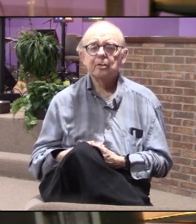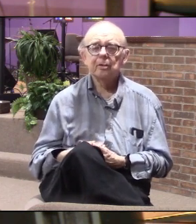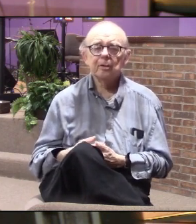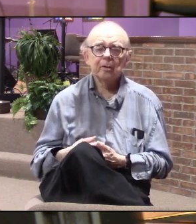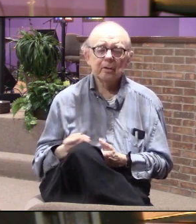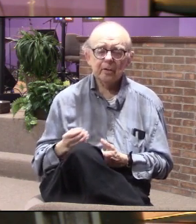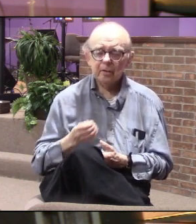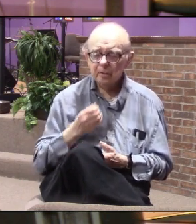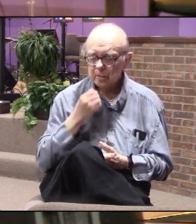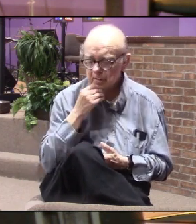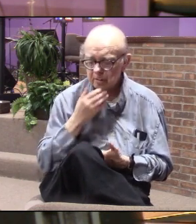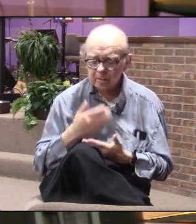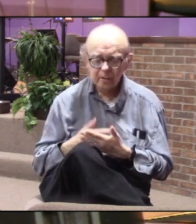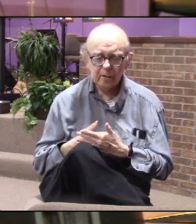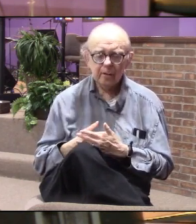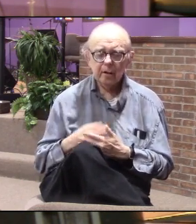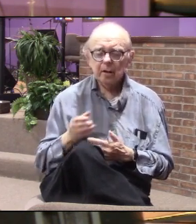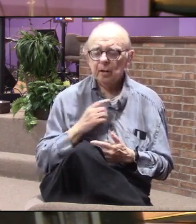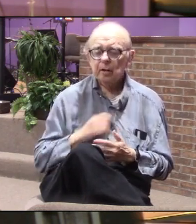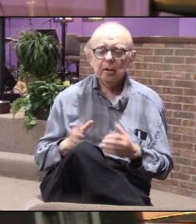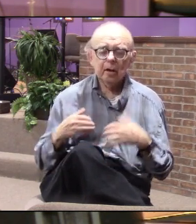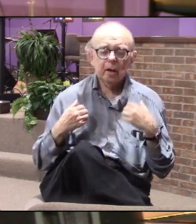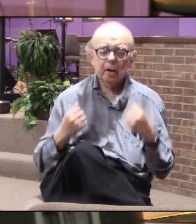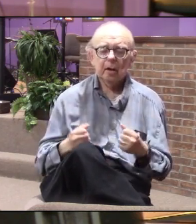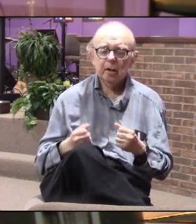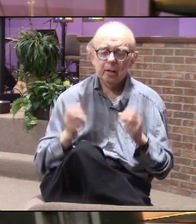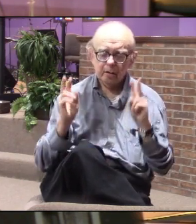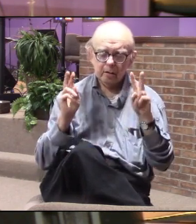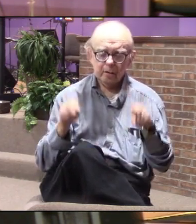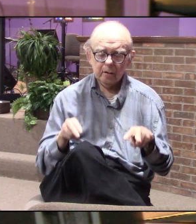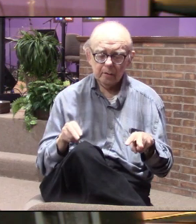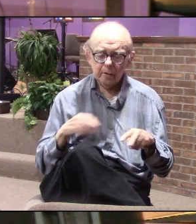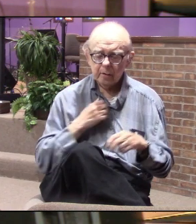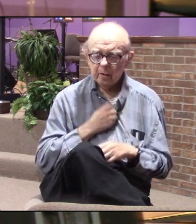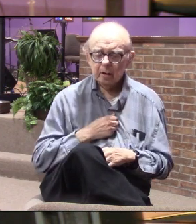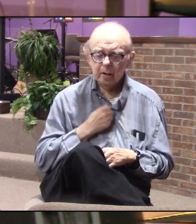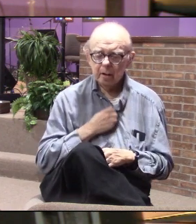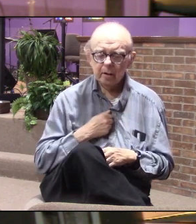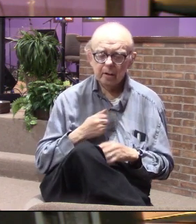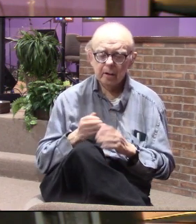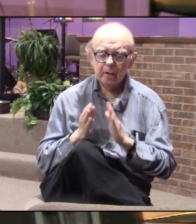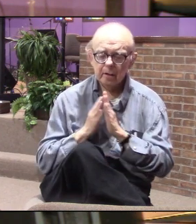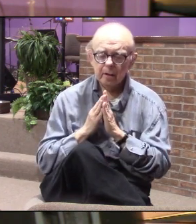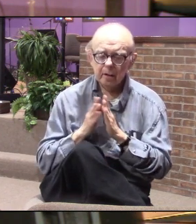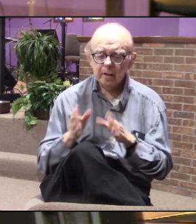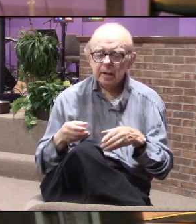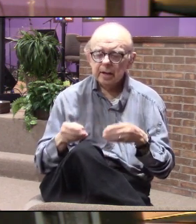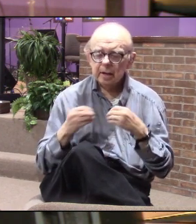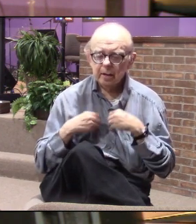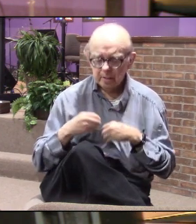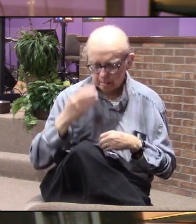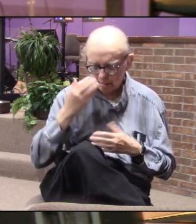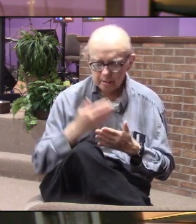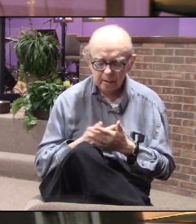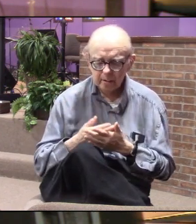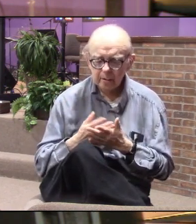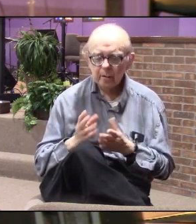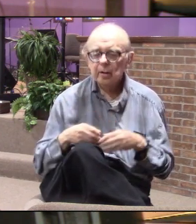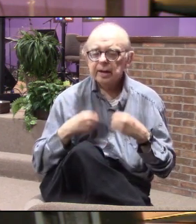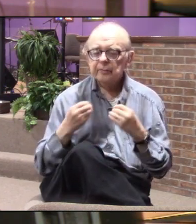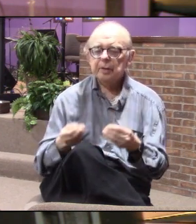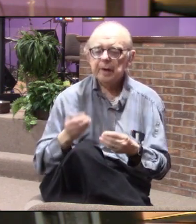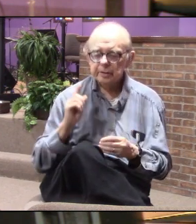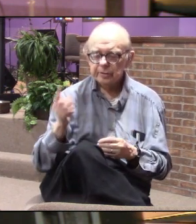And she made this vow and says, oh Lord Almighty, if you look down upon my sorrow, you answer my prayer, you give me a son, then I will give him back to